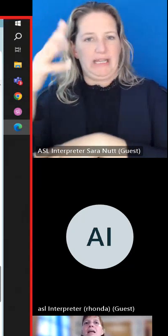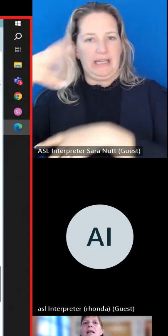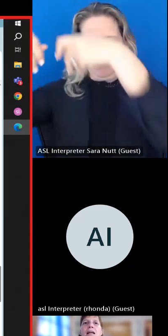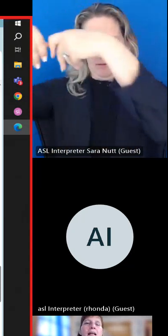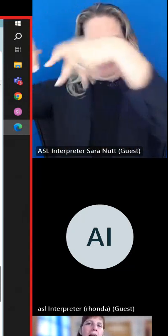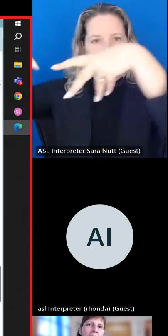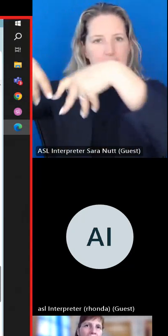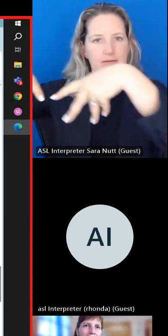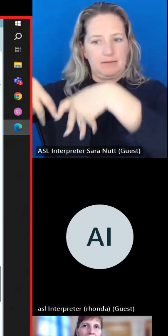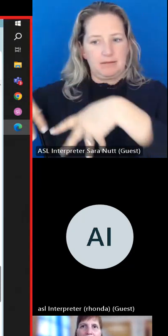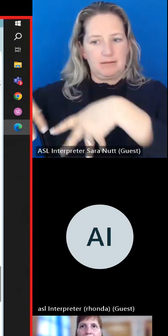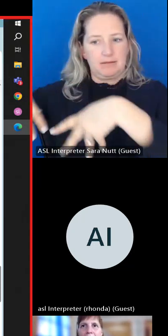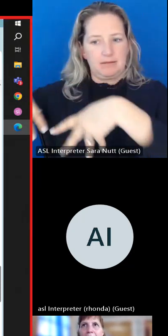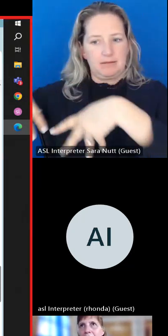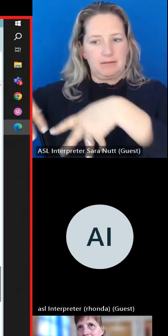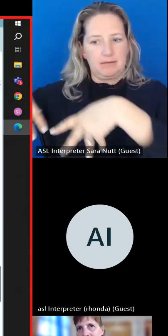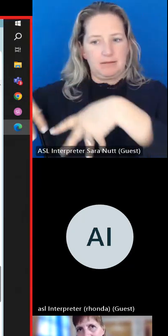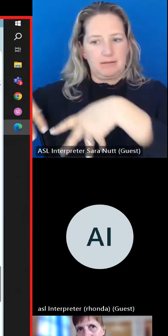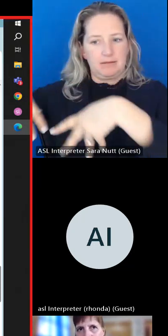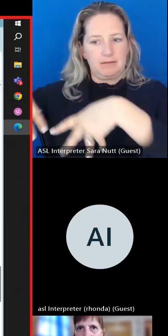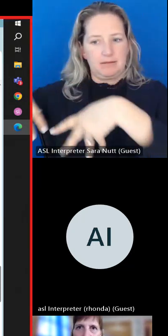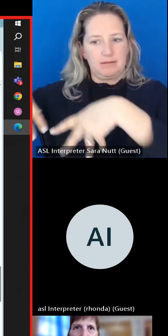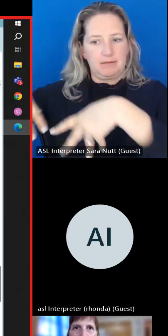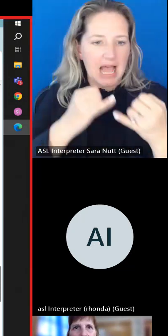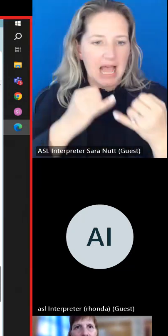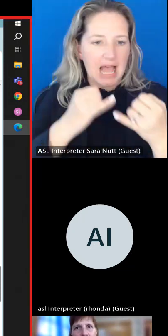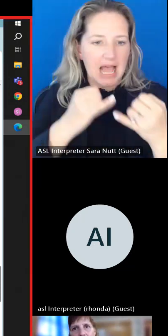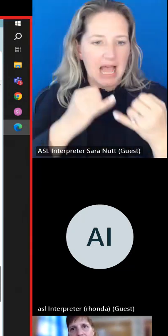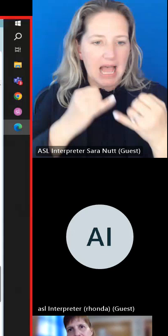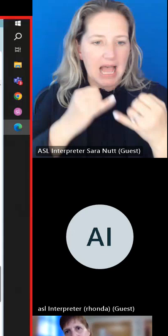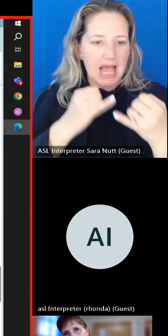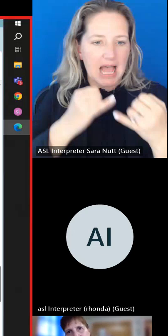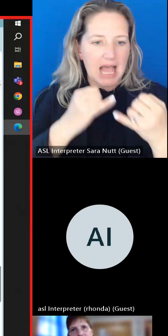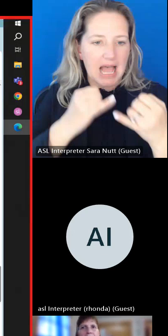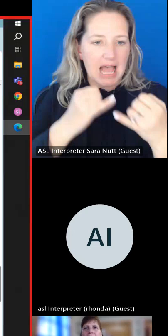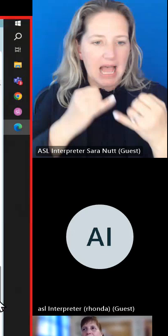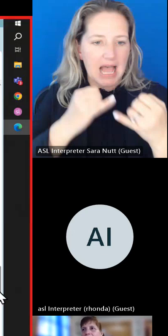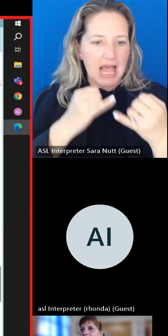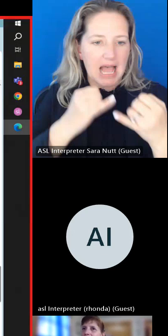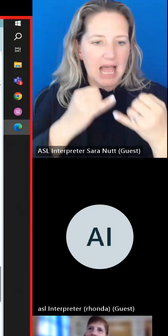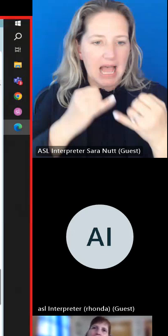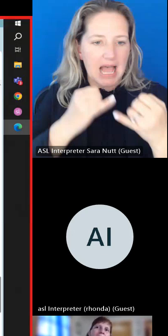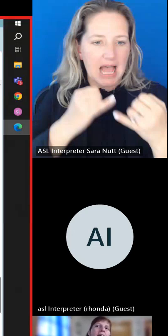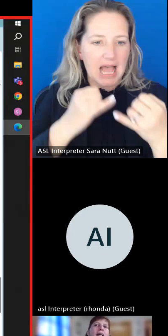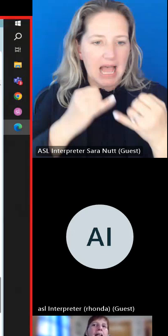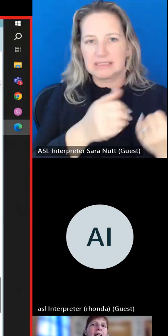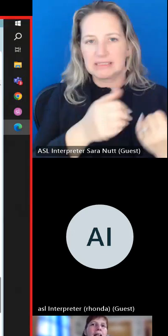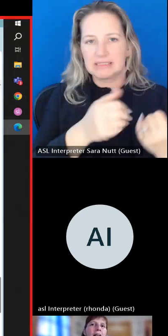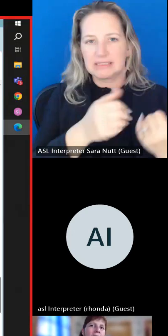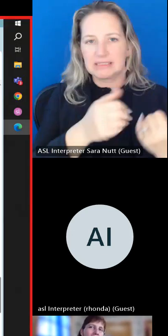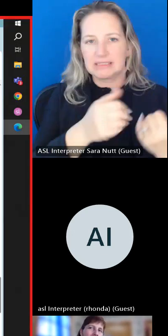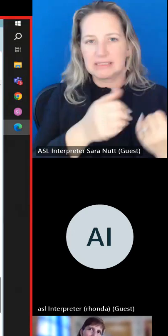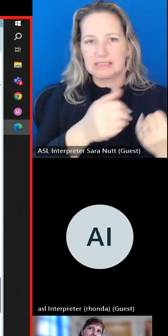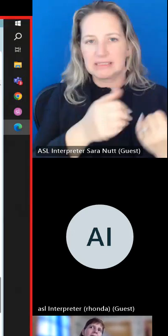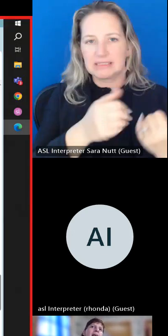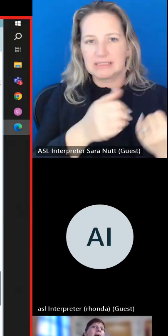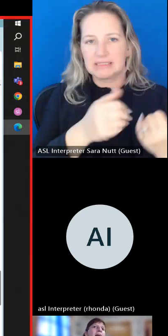one goes to assemble, disassemble into graph. Okay. Let's give it a try.